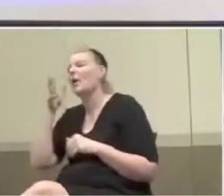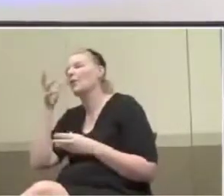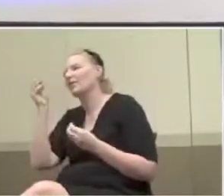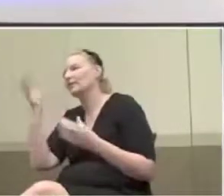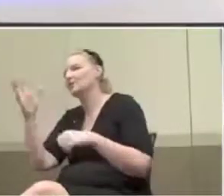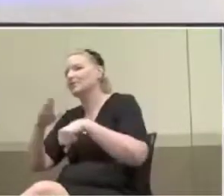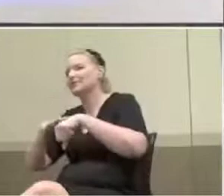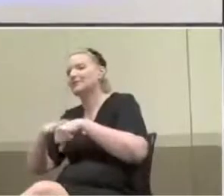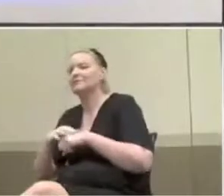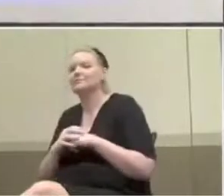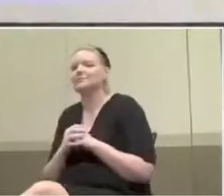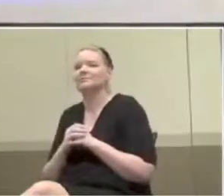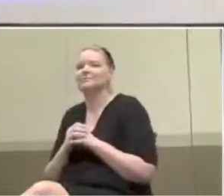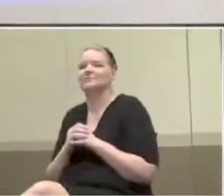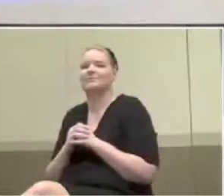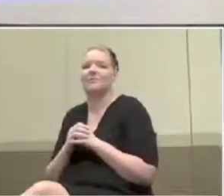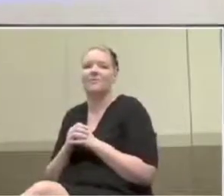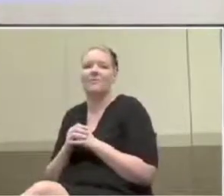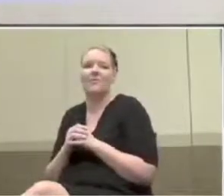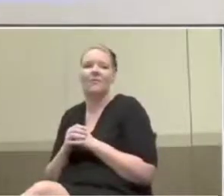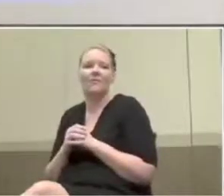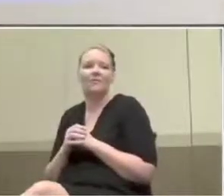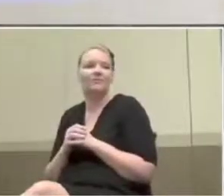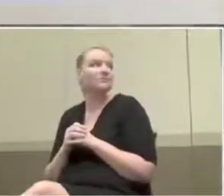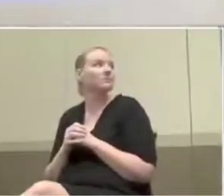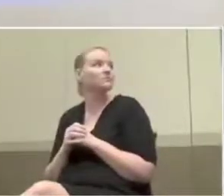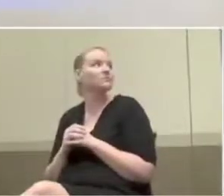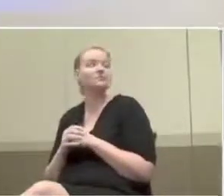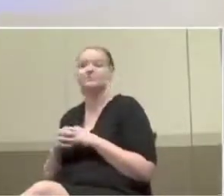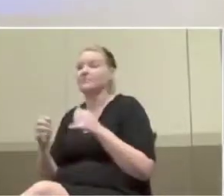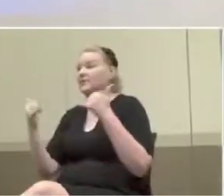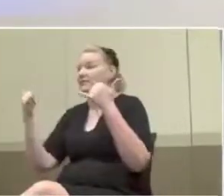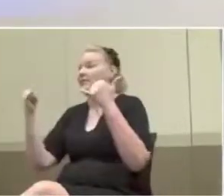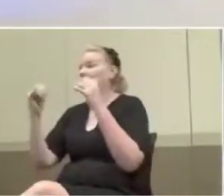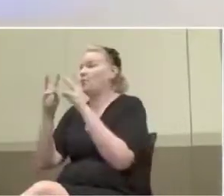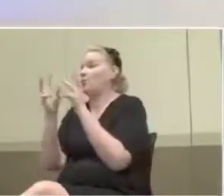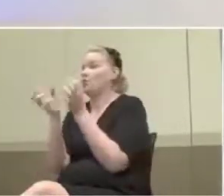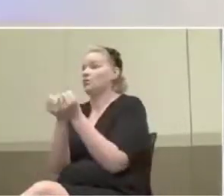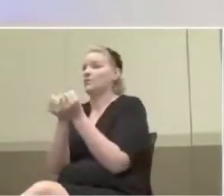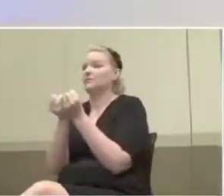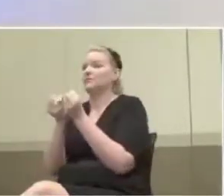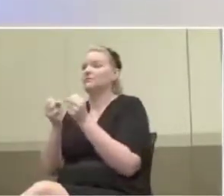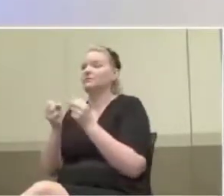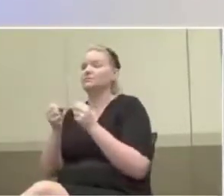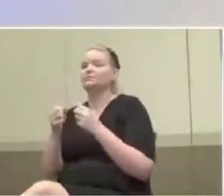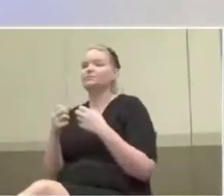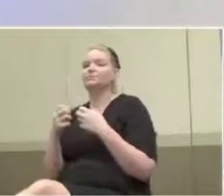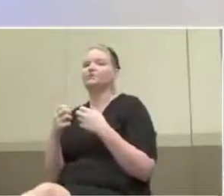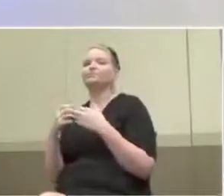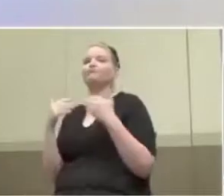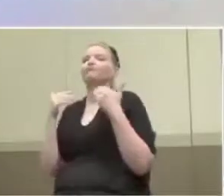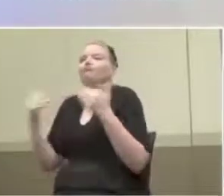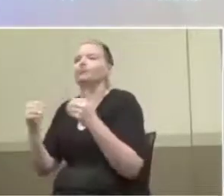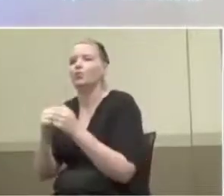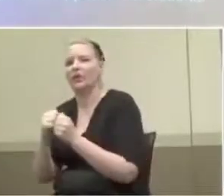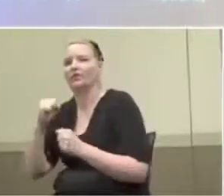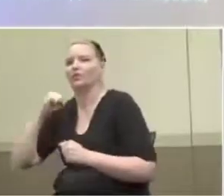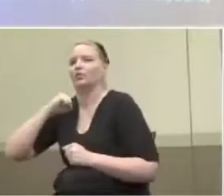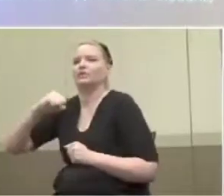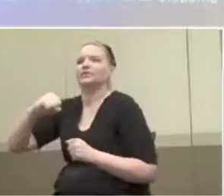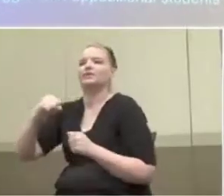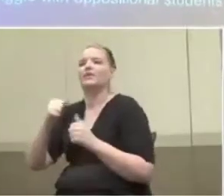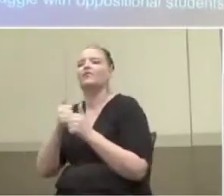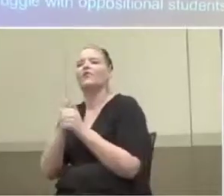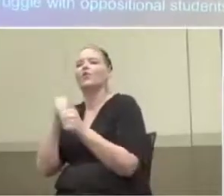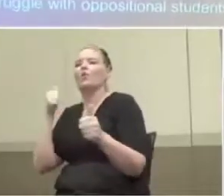time. So today's workshop is called Going with Resistance, a creative approach or creatively avoiding power